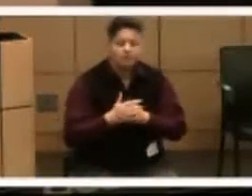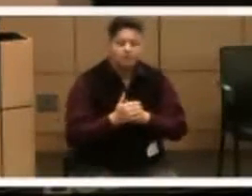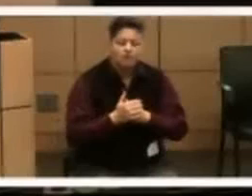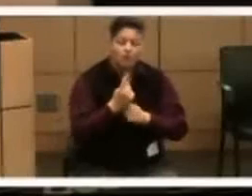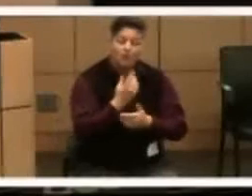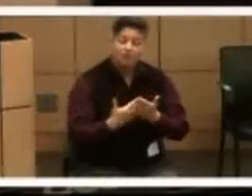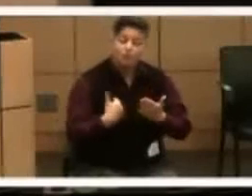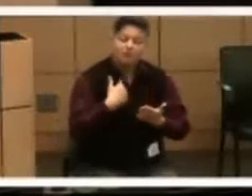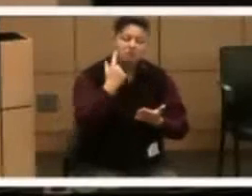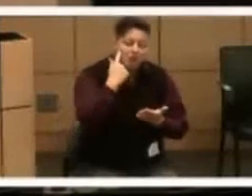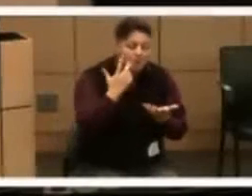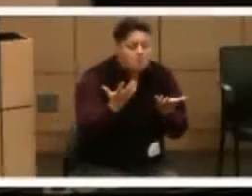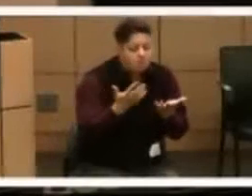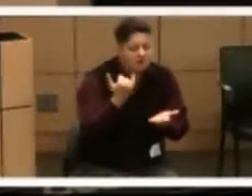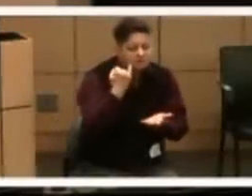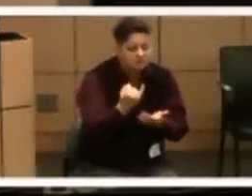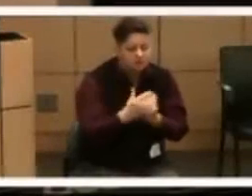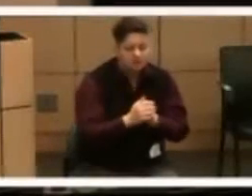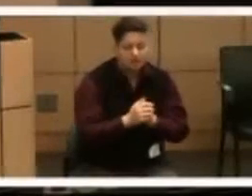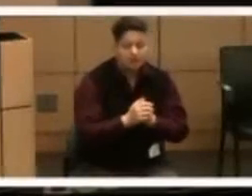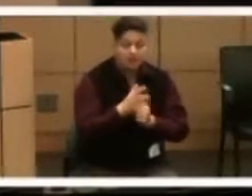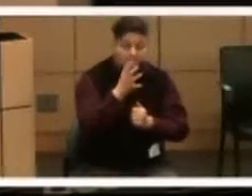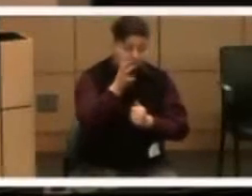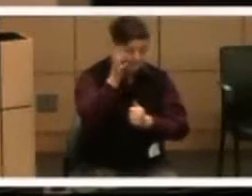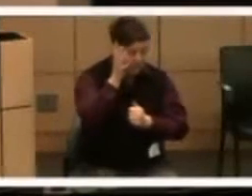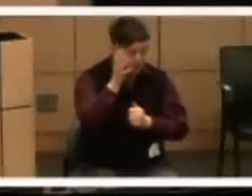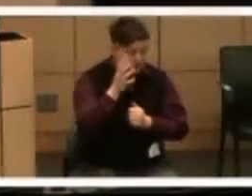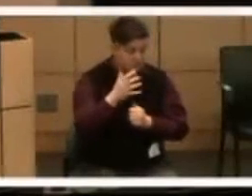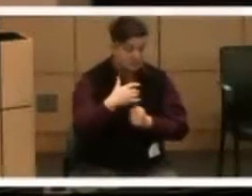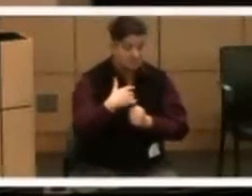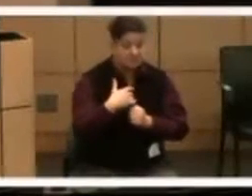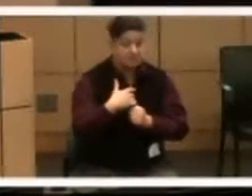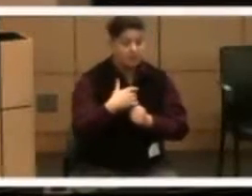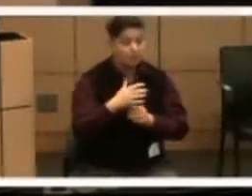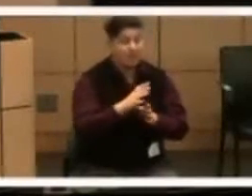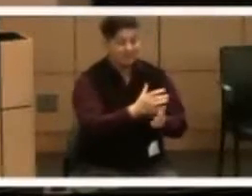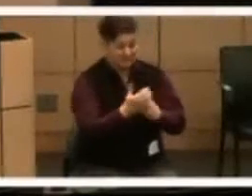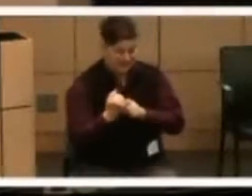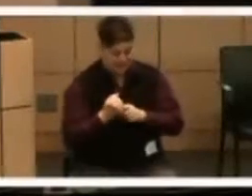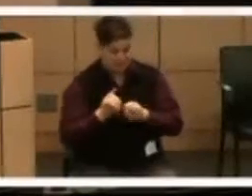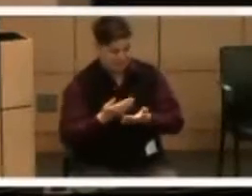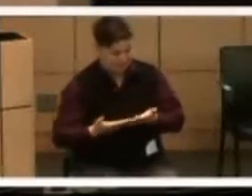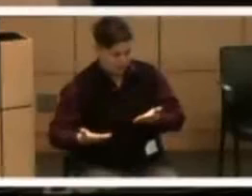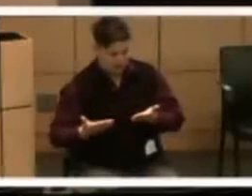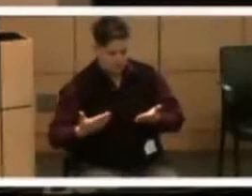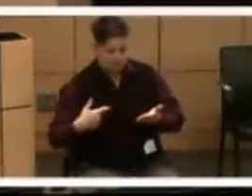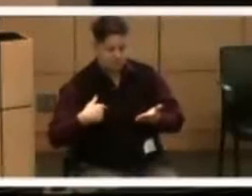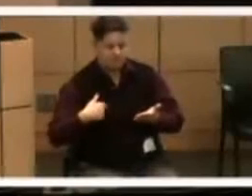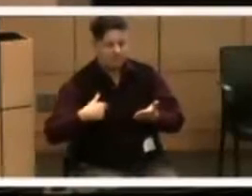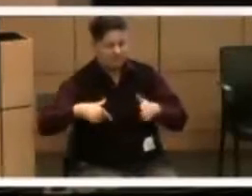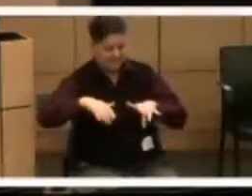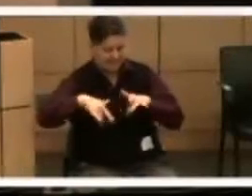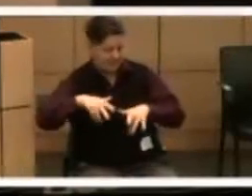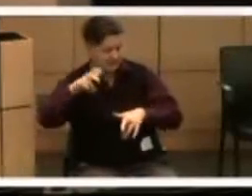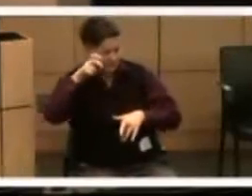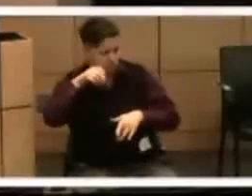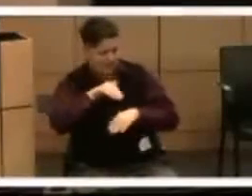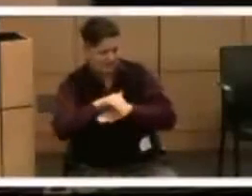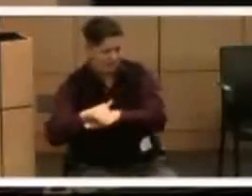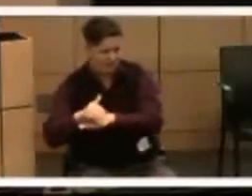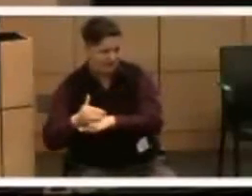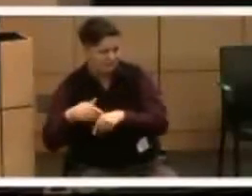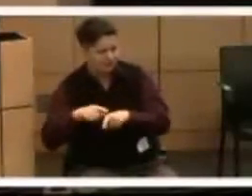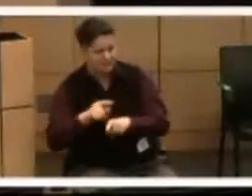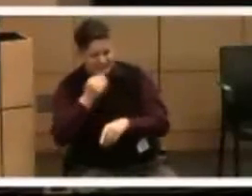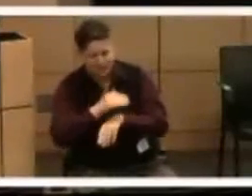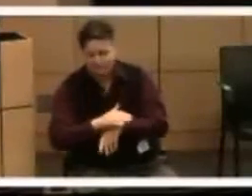parents with materials before they come in. So if they listen to it every night for a dinner, joking, they're not